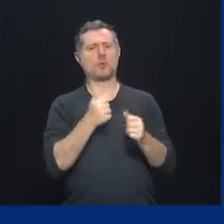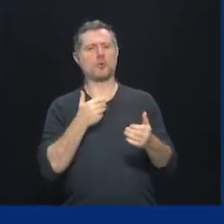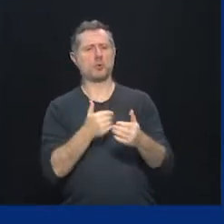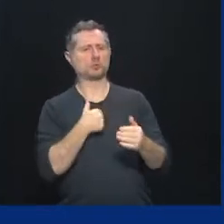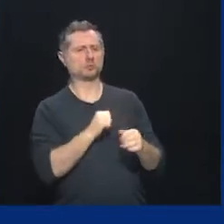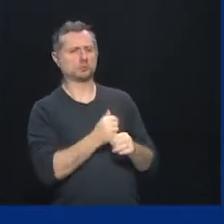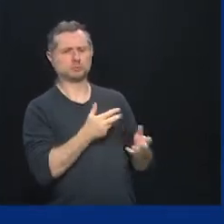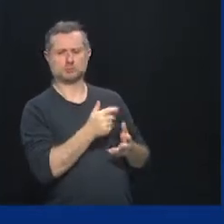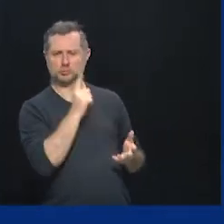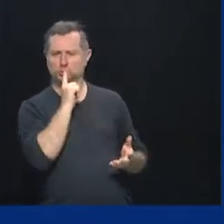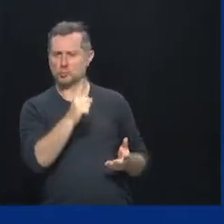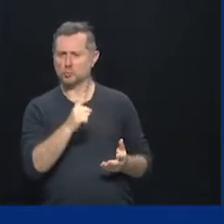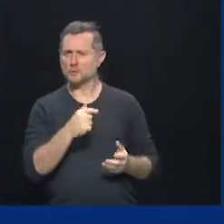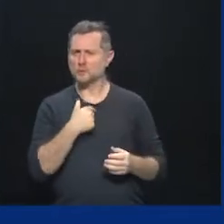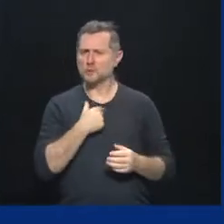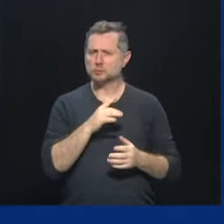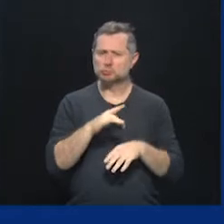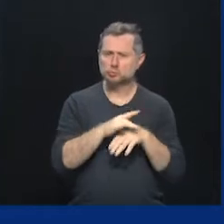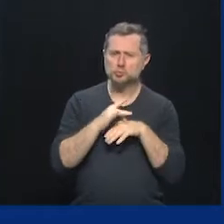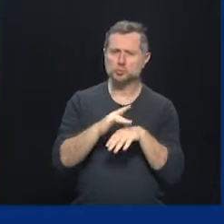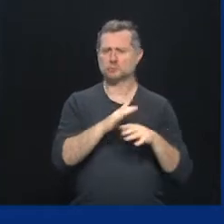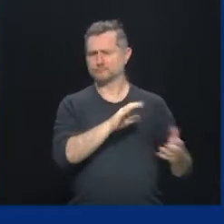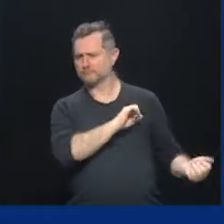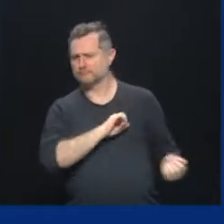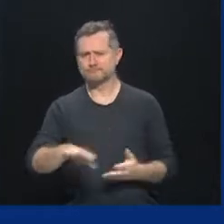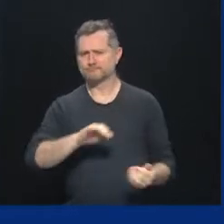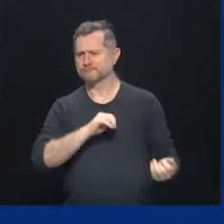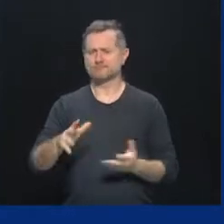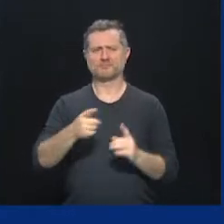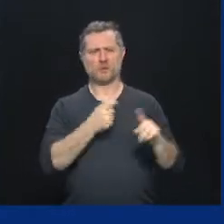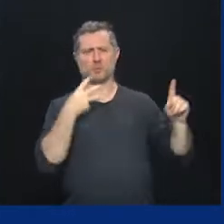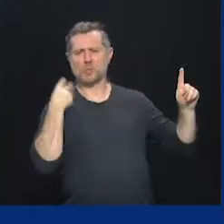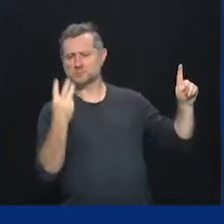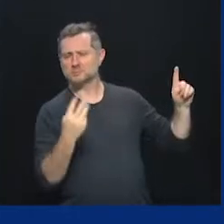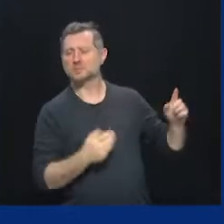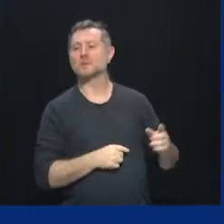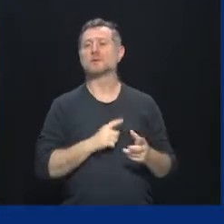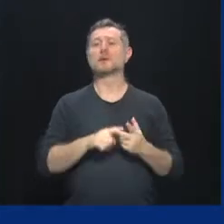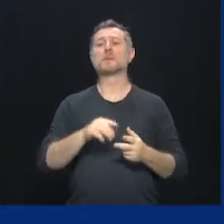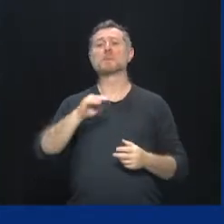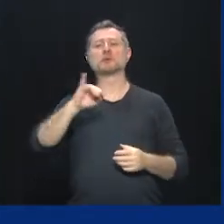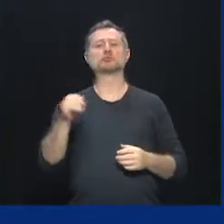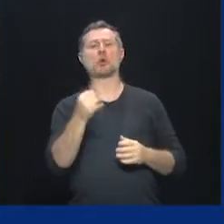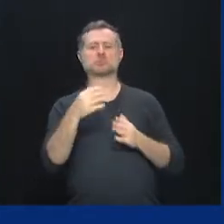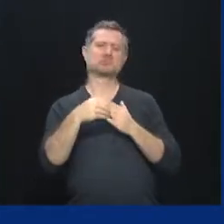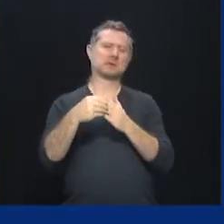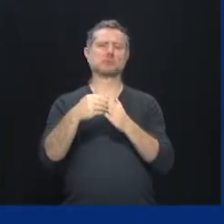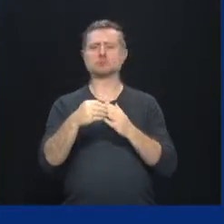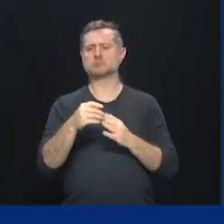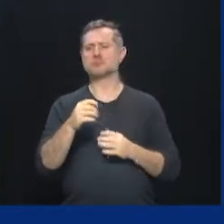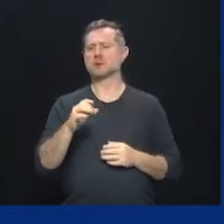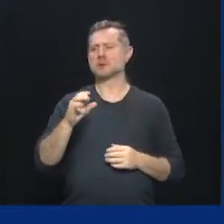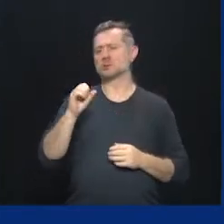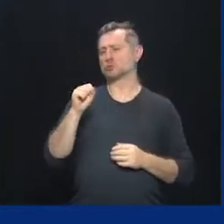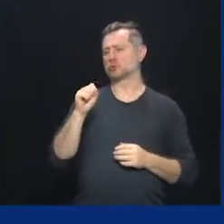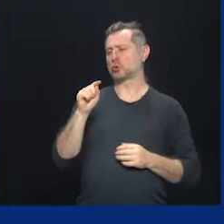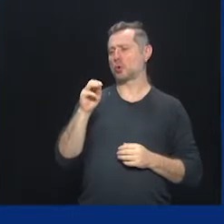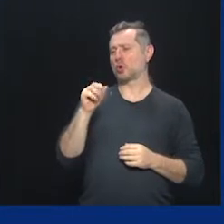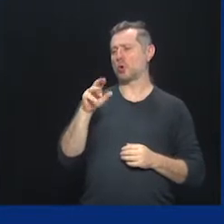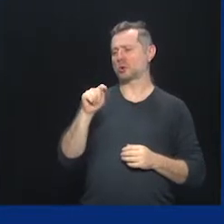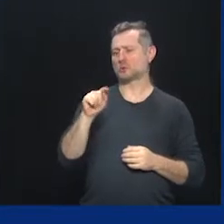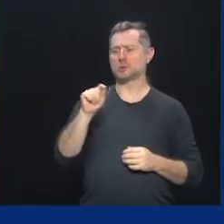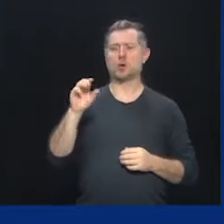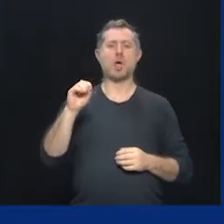resources out of Washington, a great friend of ours. Majority Leader Andrea Stewart-Cousins, who actually had to travel back from our important work in